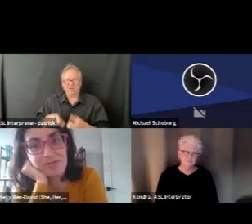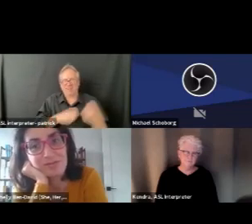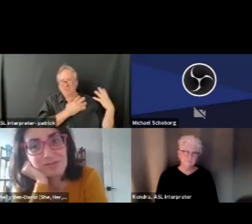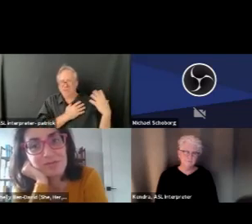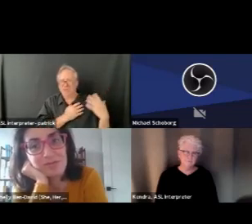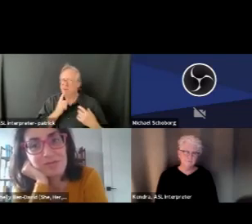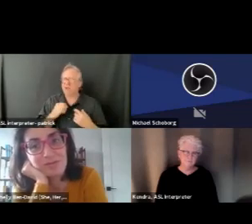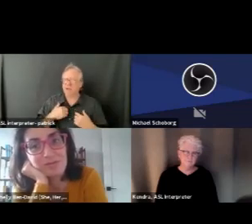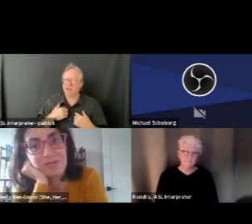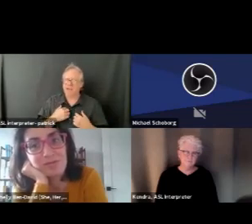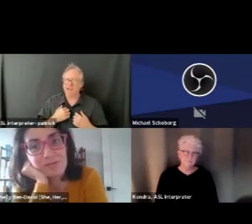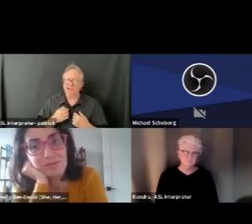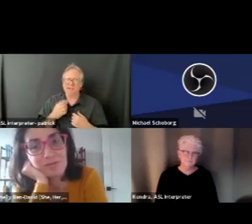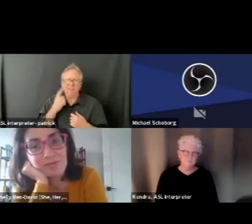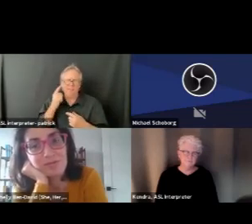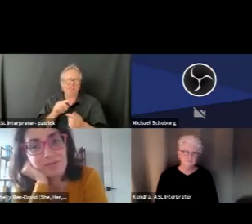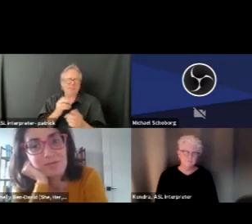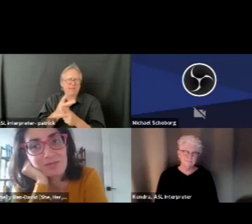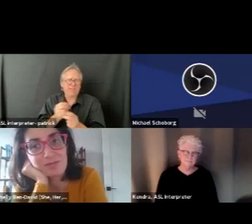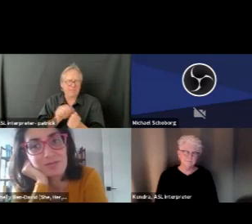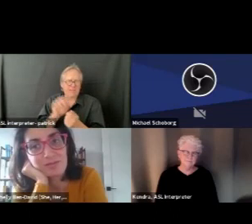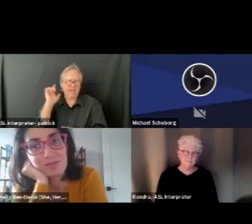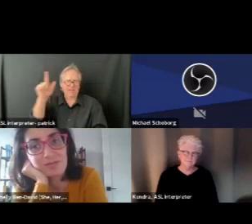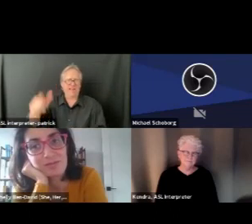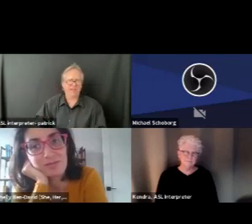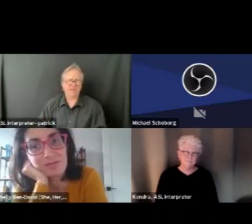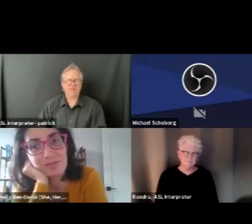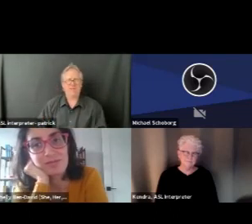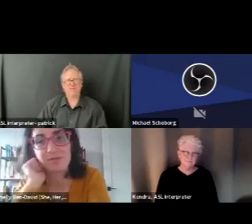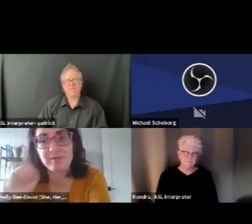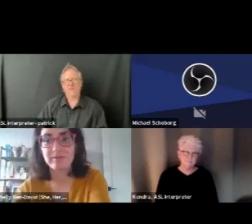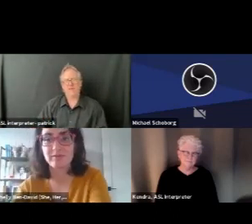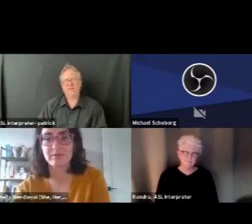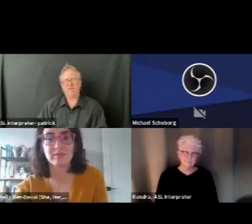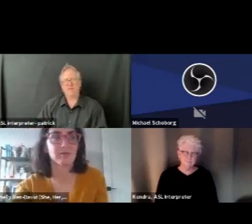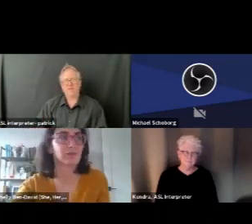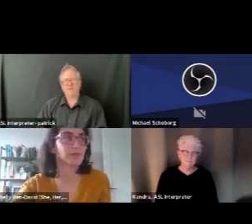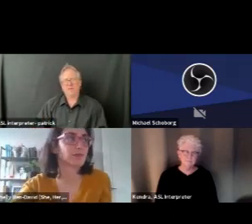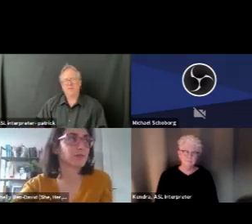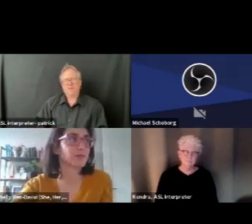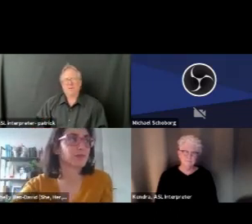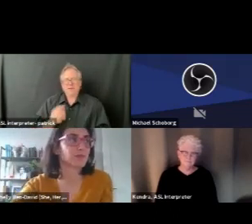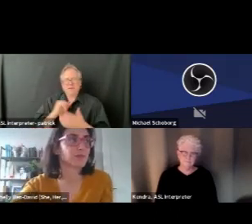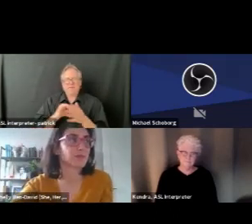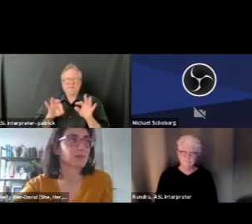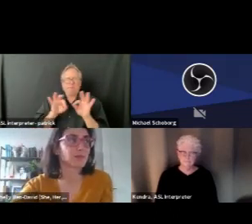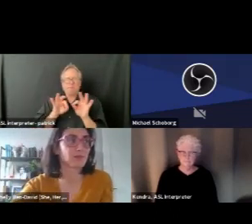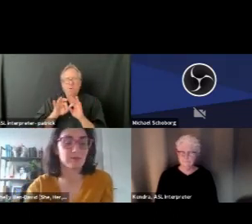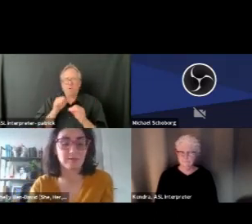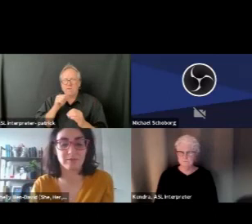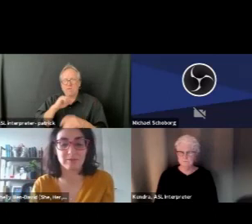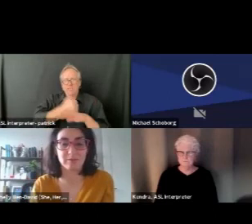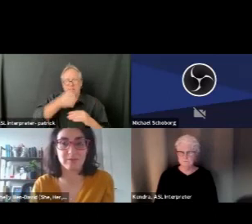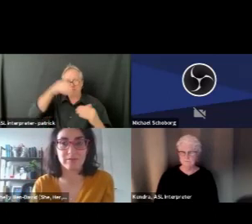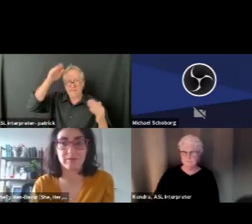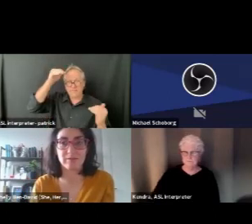or that should be endorsed in the future. And again, it's important that we don't create